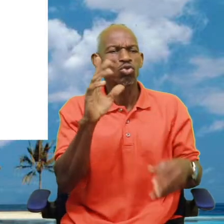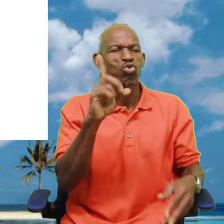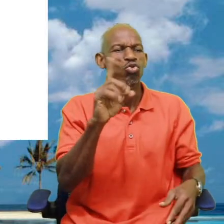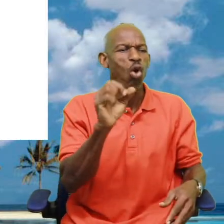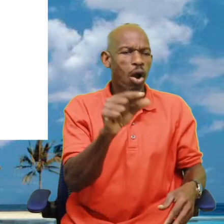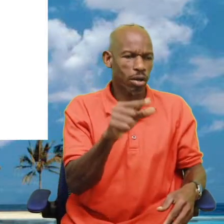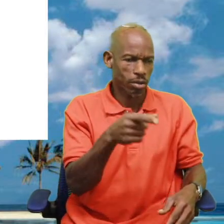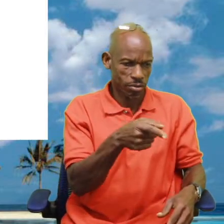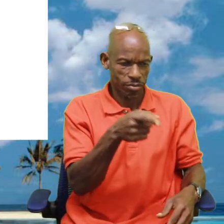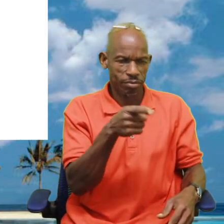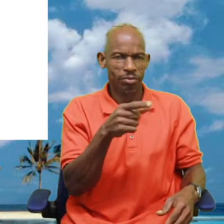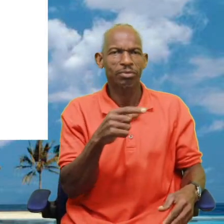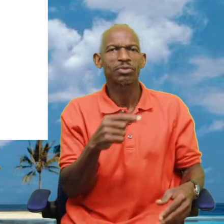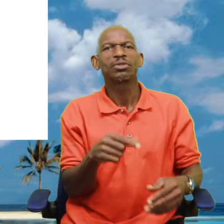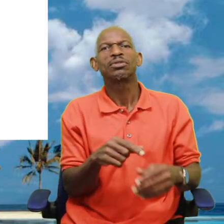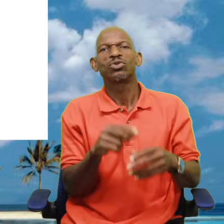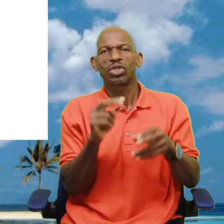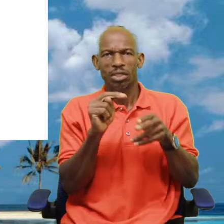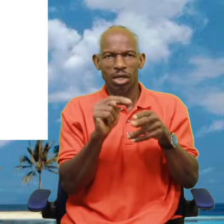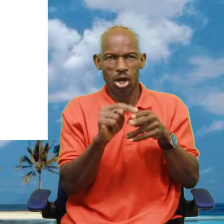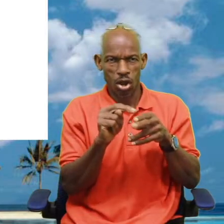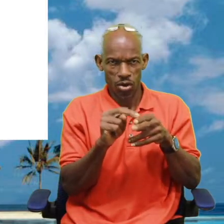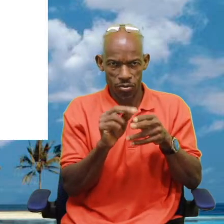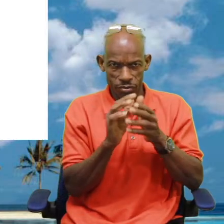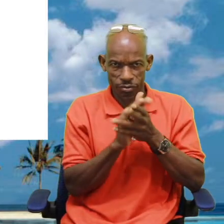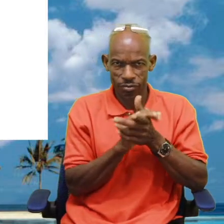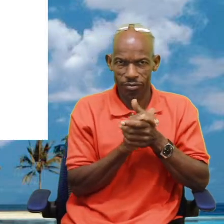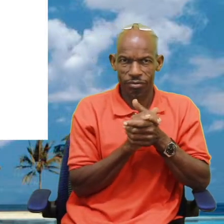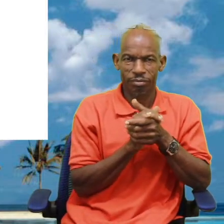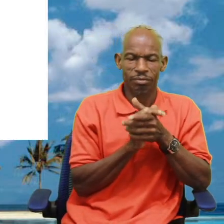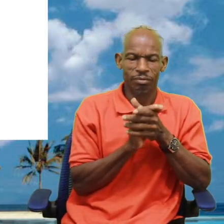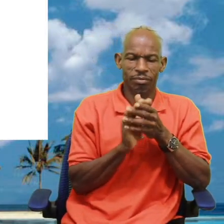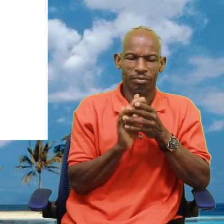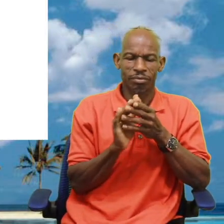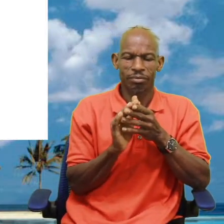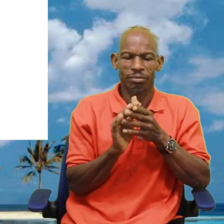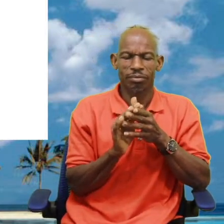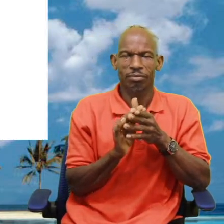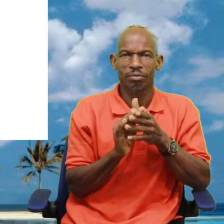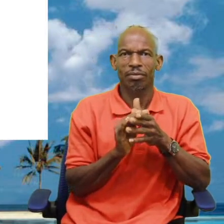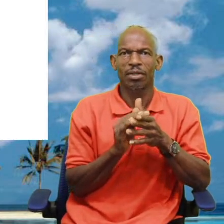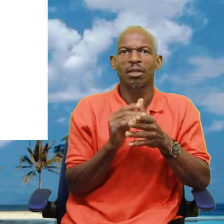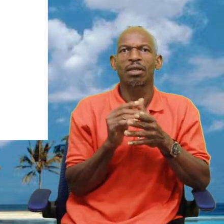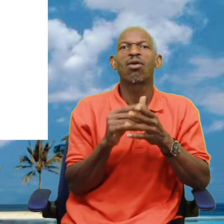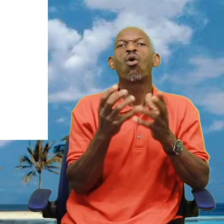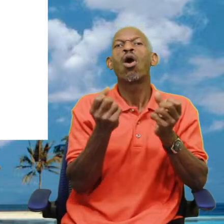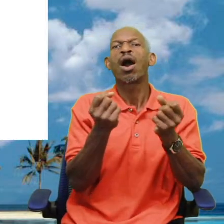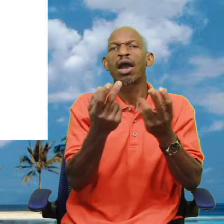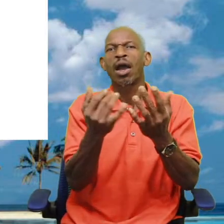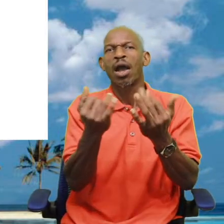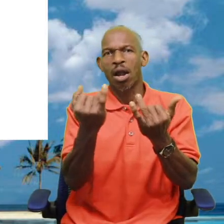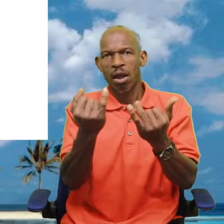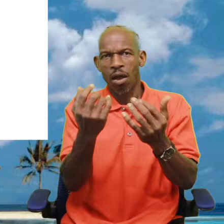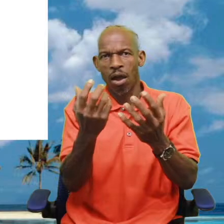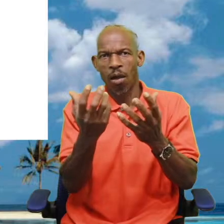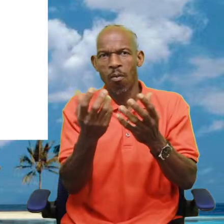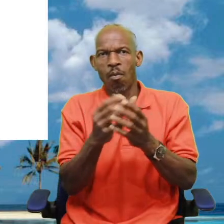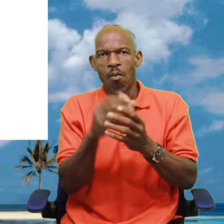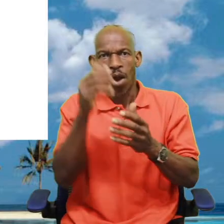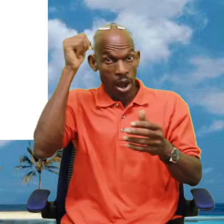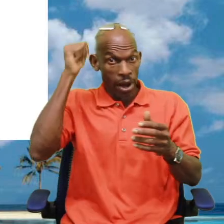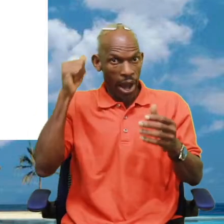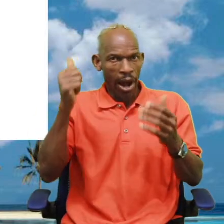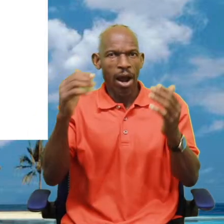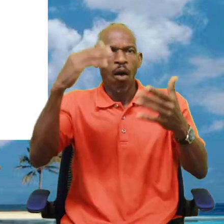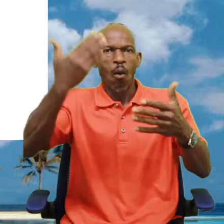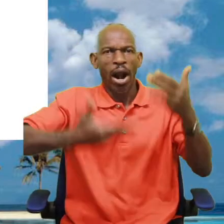imagine something about this dog in their mind. What words can we use to describe? Okay, I'm seeing Adana. Very good, Adana.